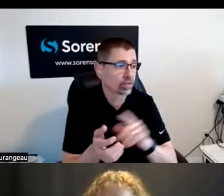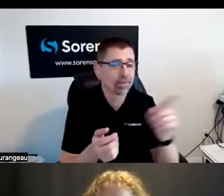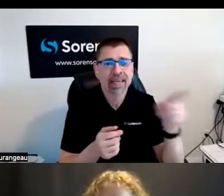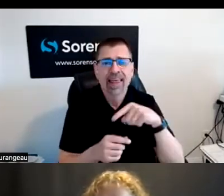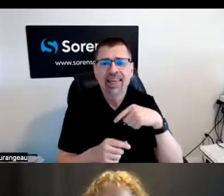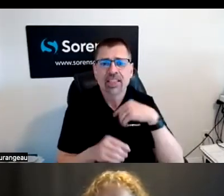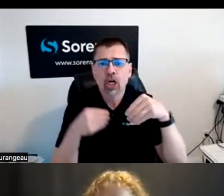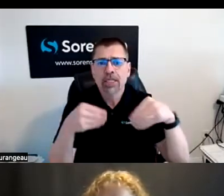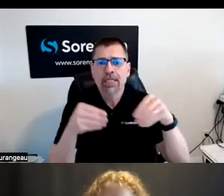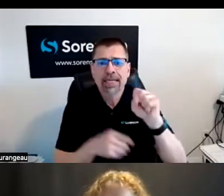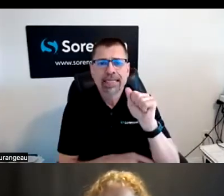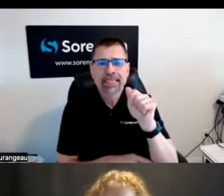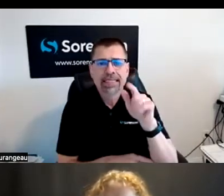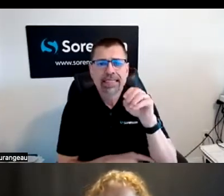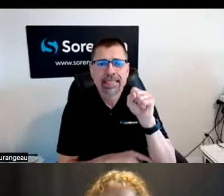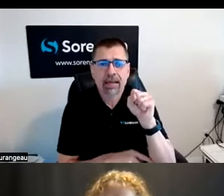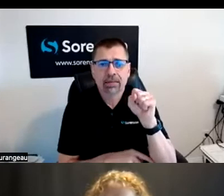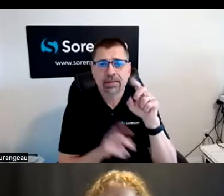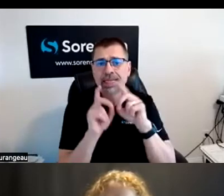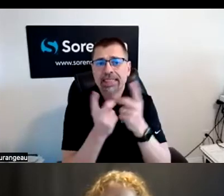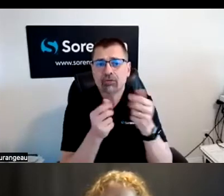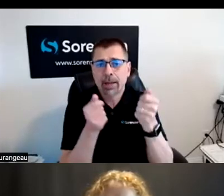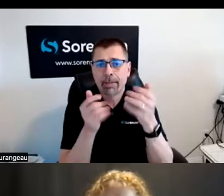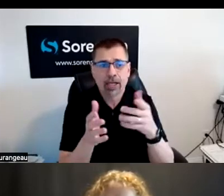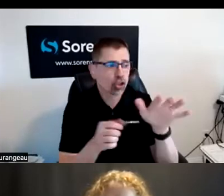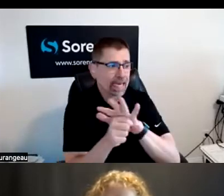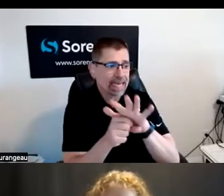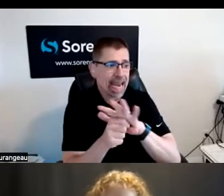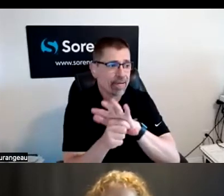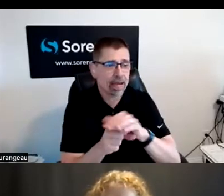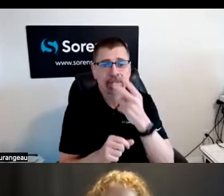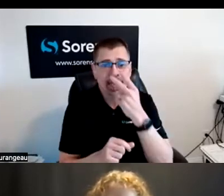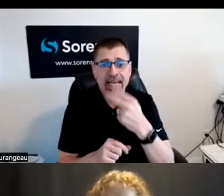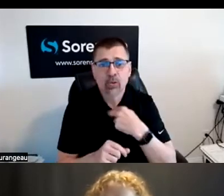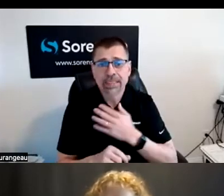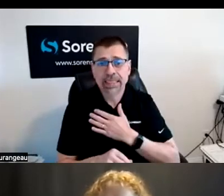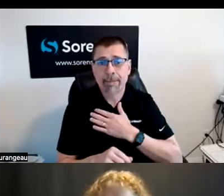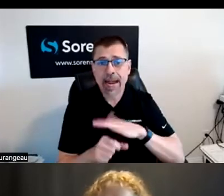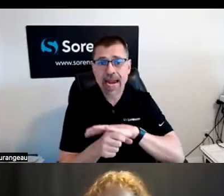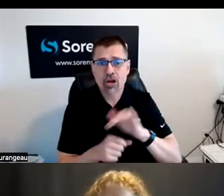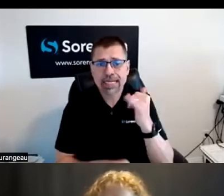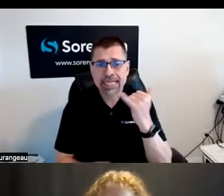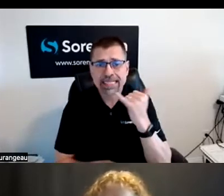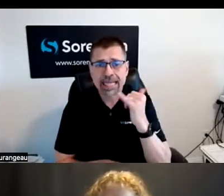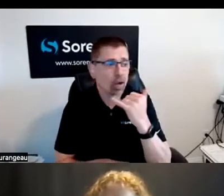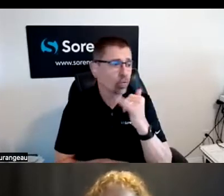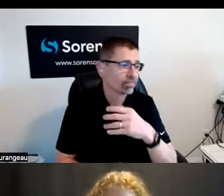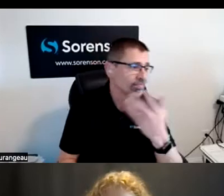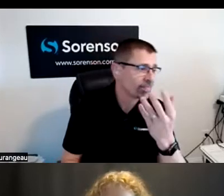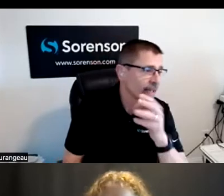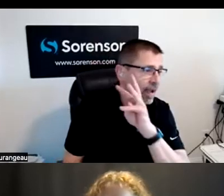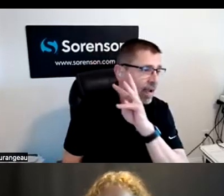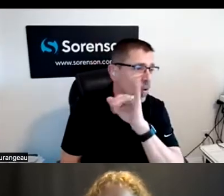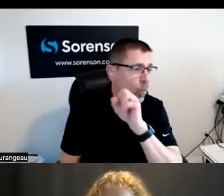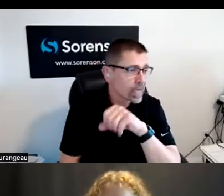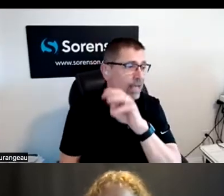your administrators have this at each of your schools. We do have sales district managers, and this map shows you, as you can see, my area is